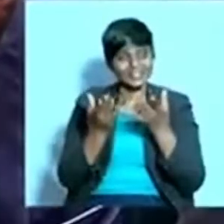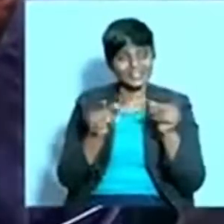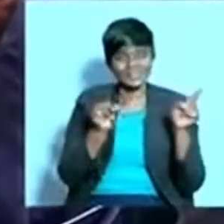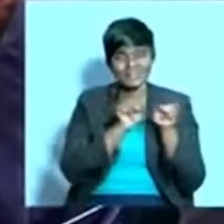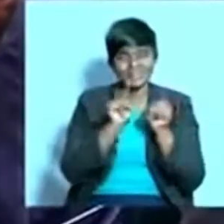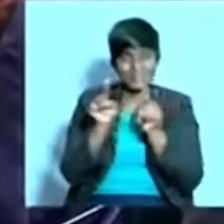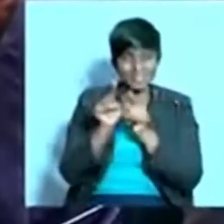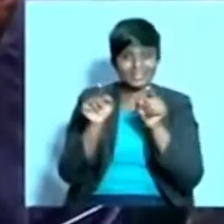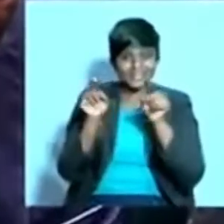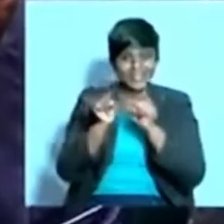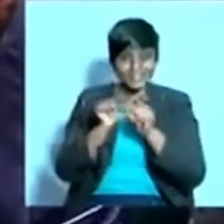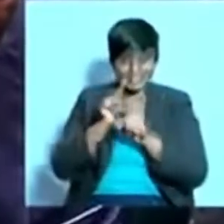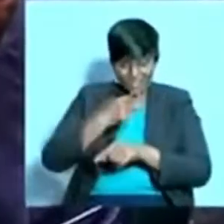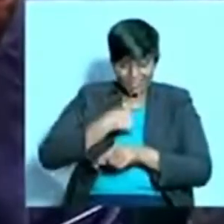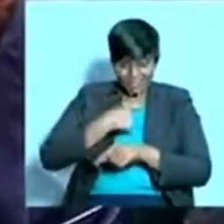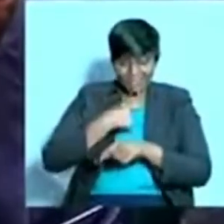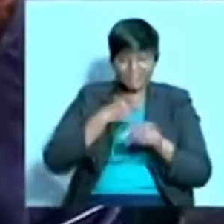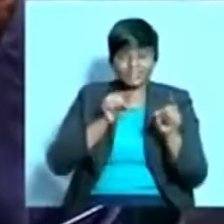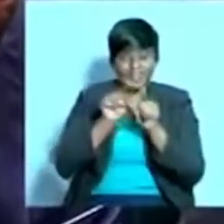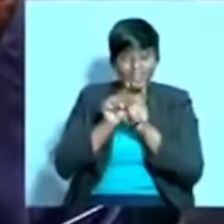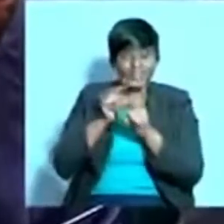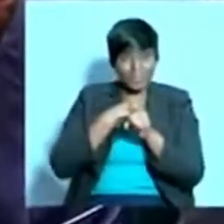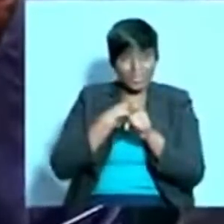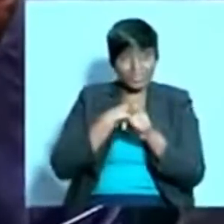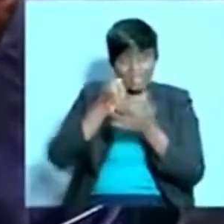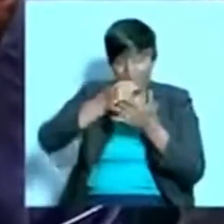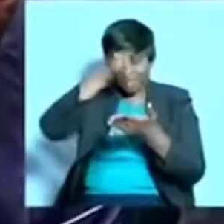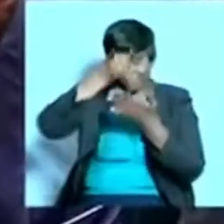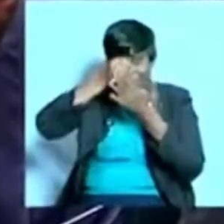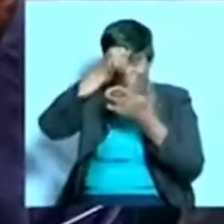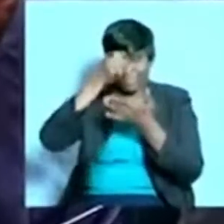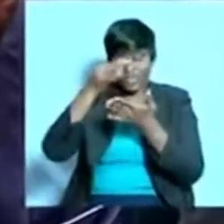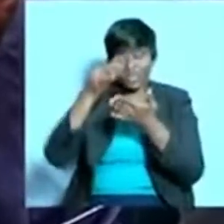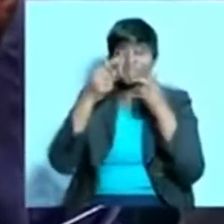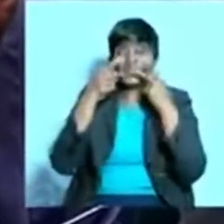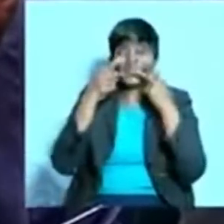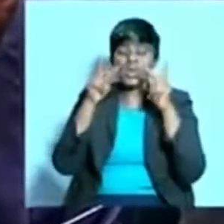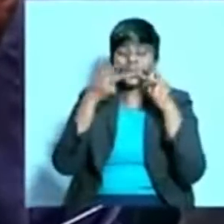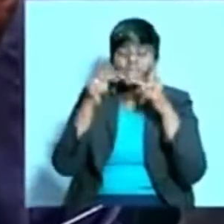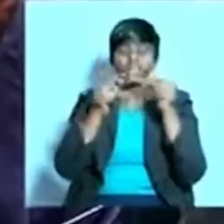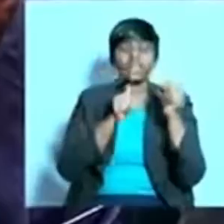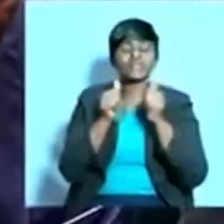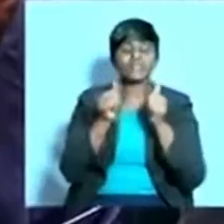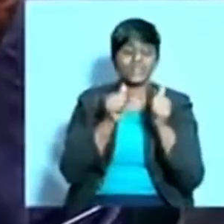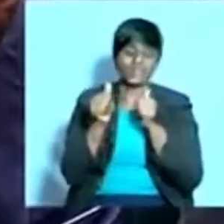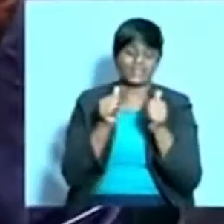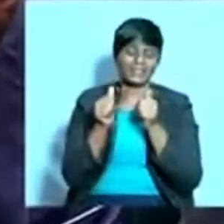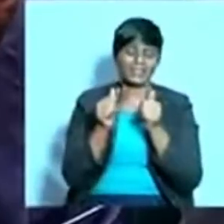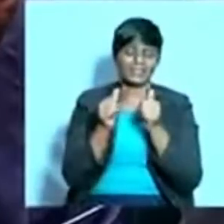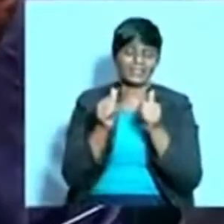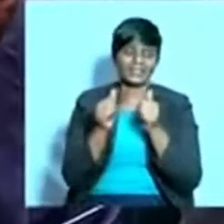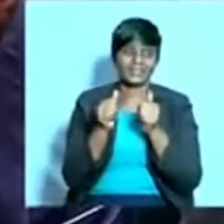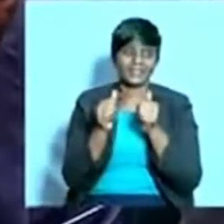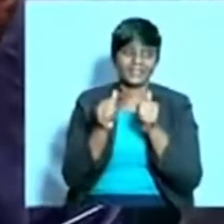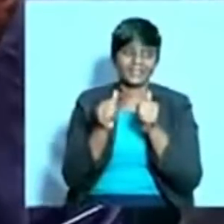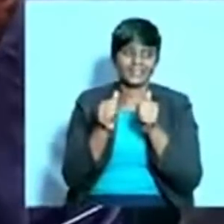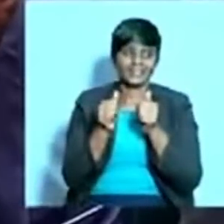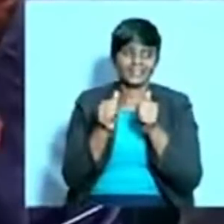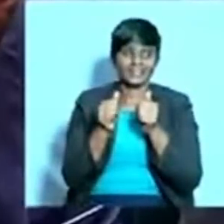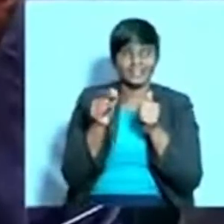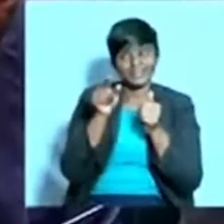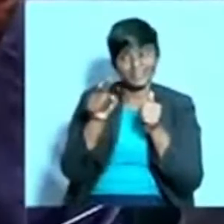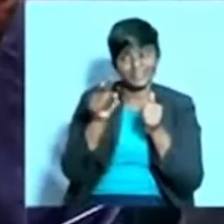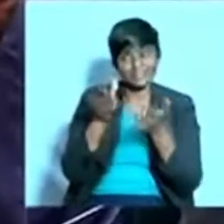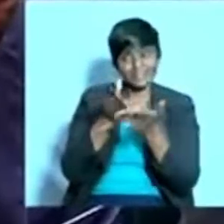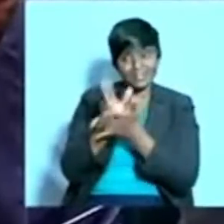Also as a student of public administration, were they